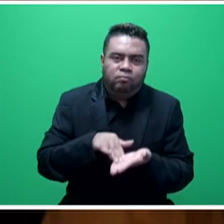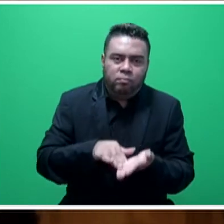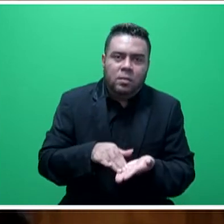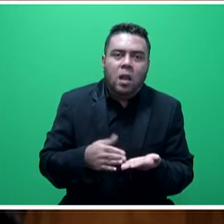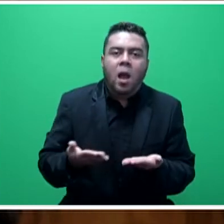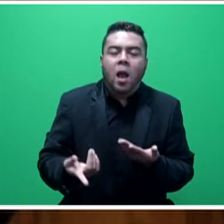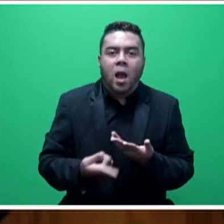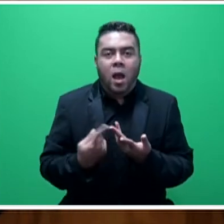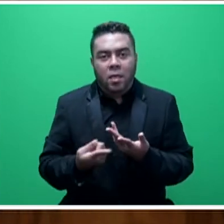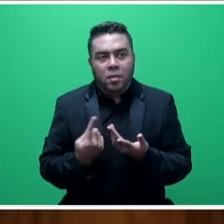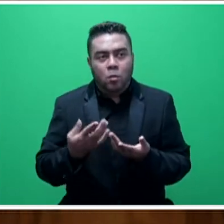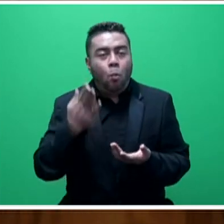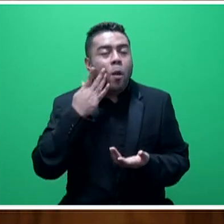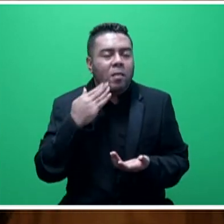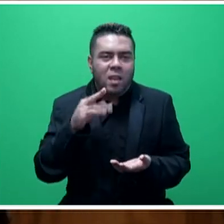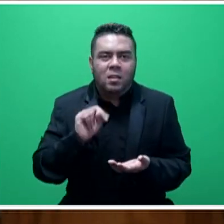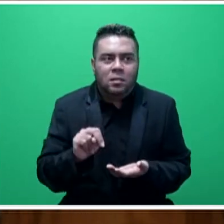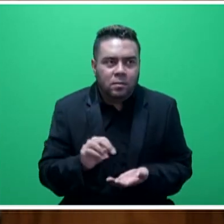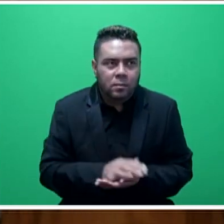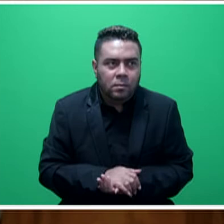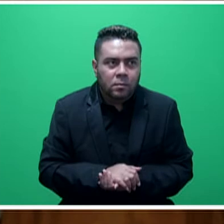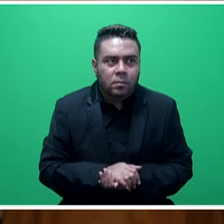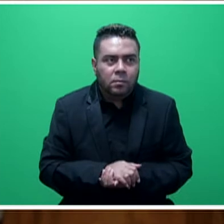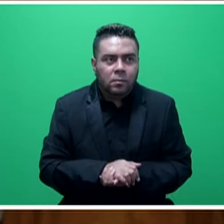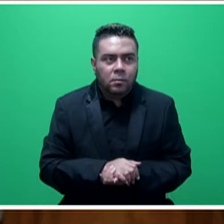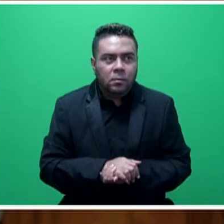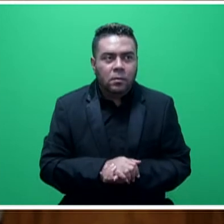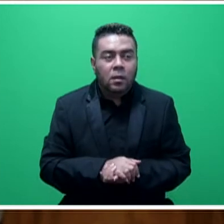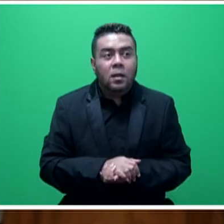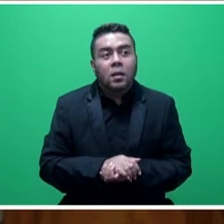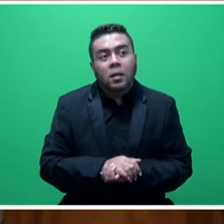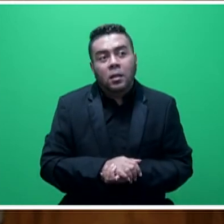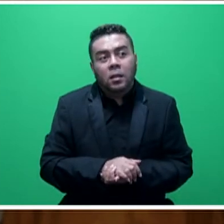has been a better time to do so. The spirit of compassion